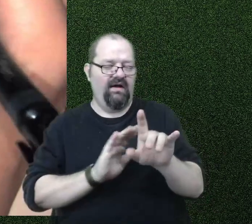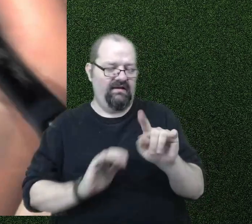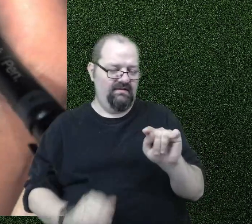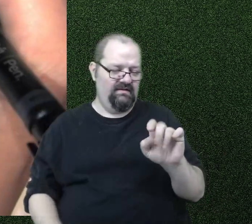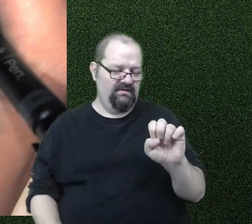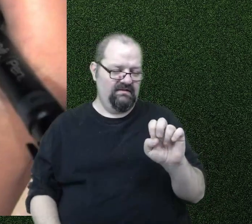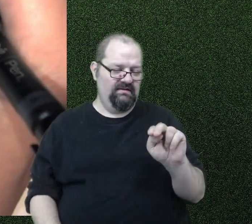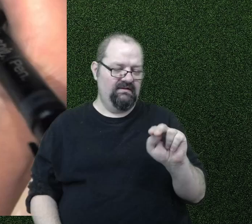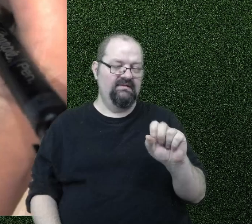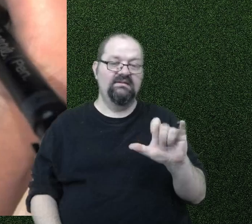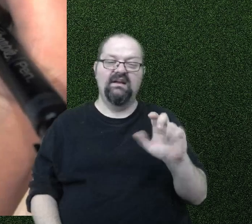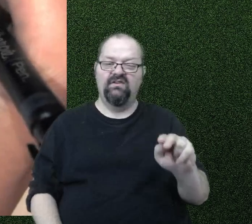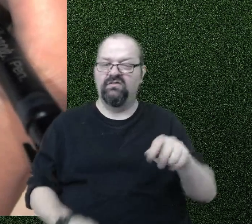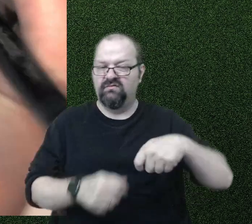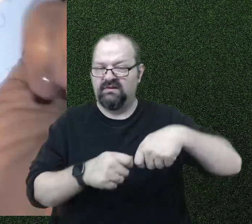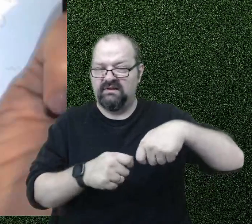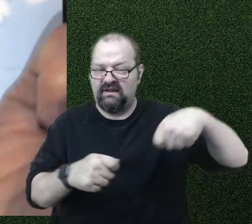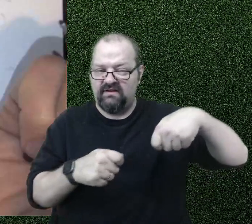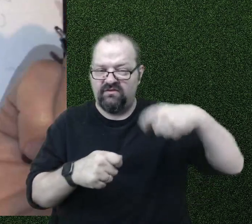It's just another